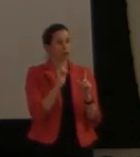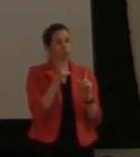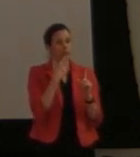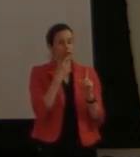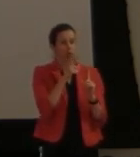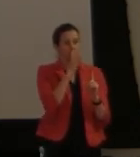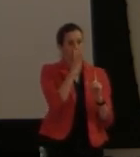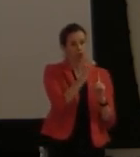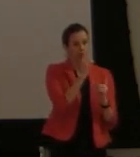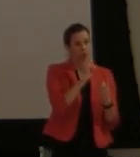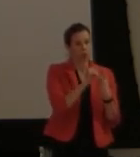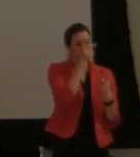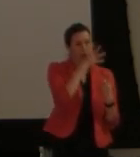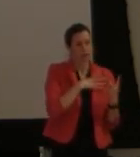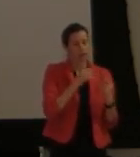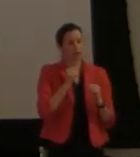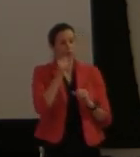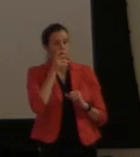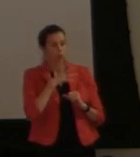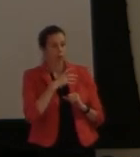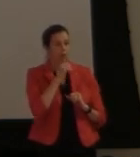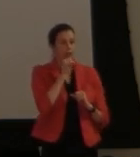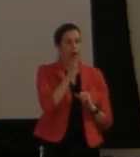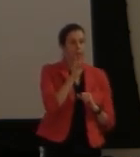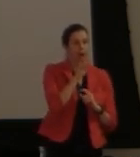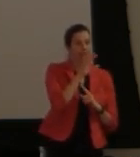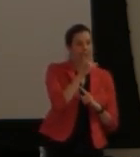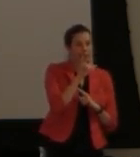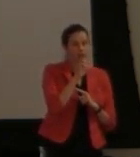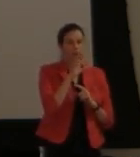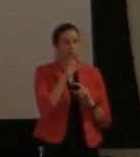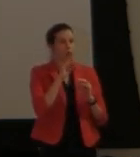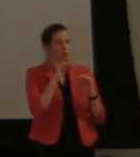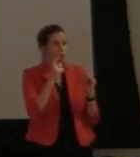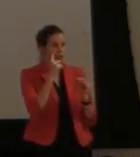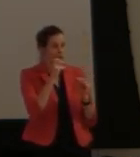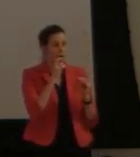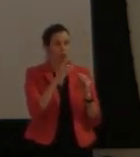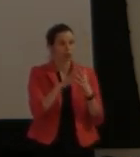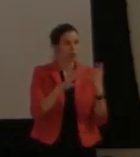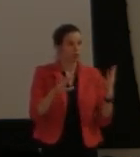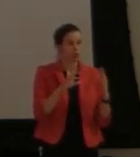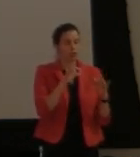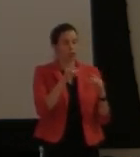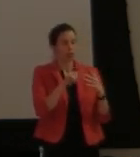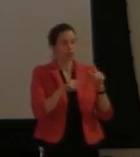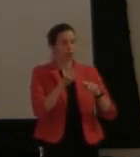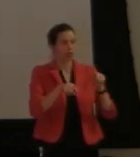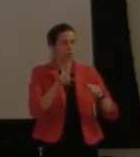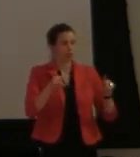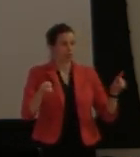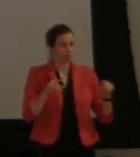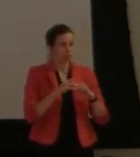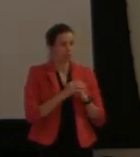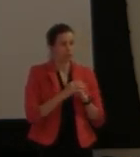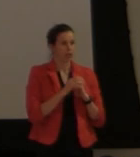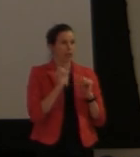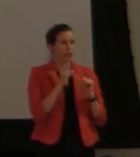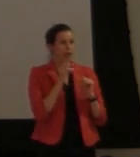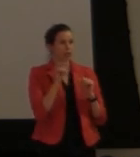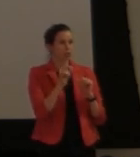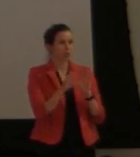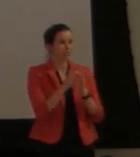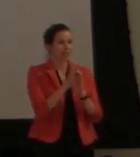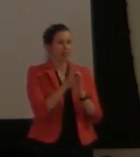either attracted to men, women, non-binary folks, or no one. That would be someone who's aromantic, or letting people select as many